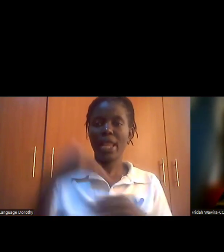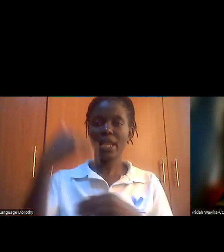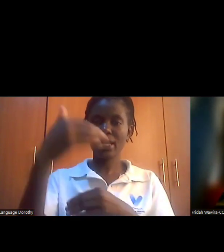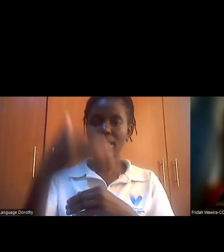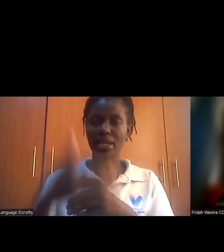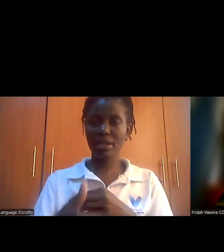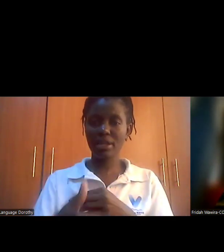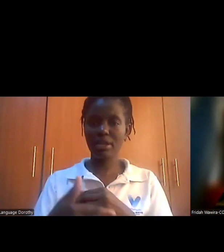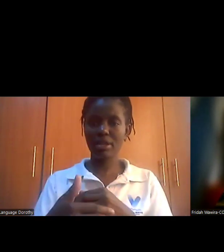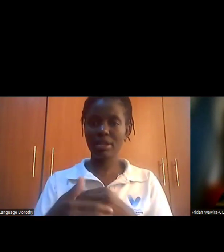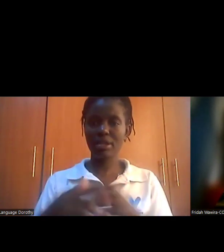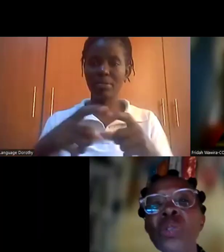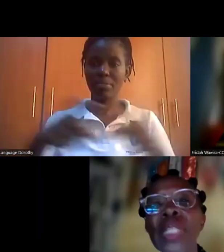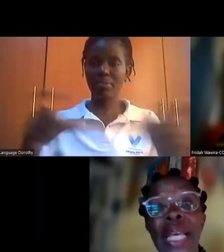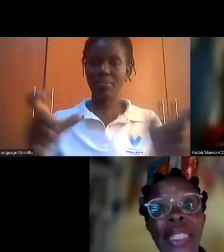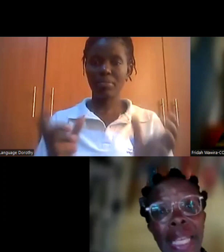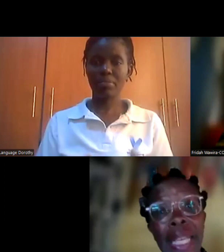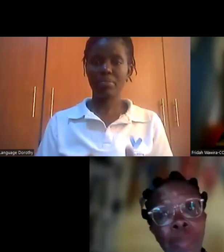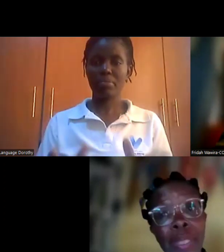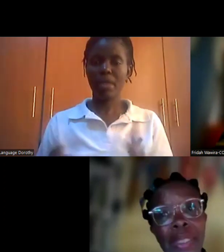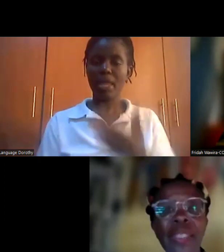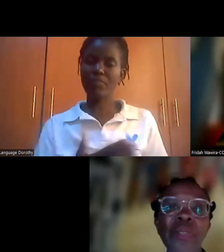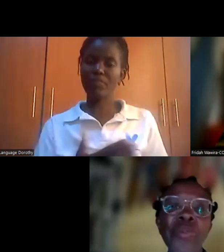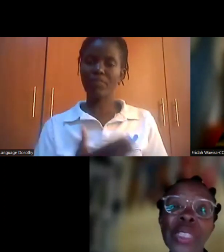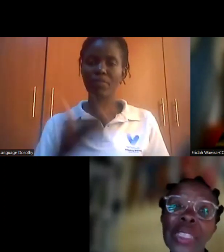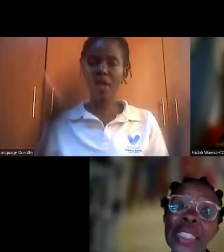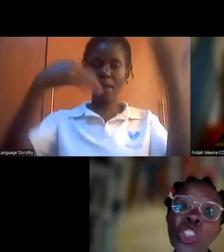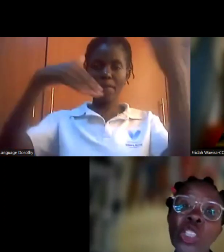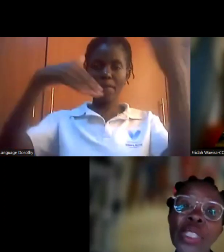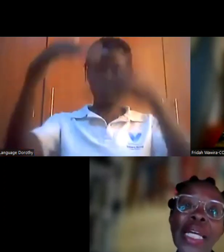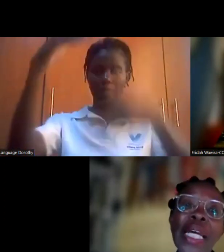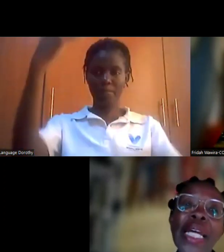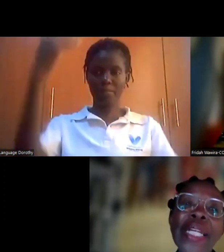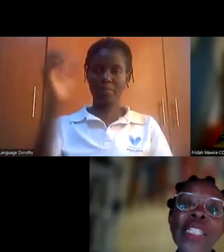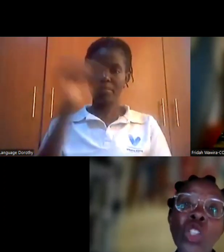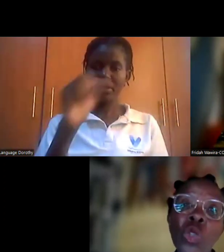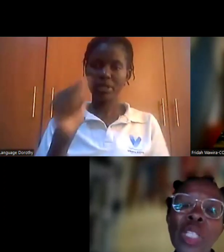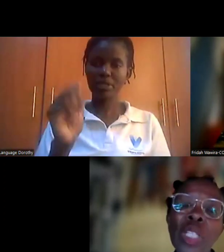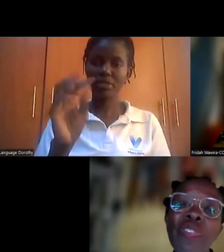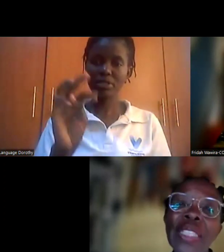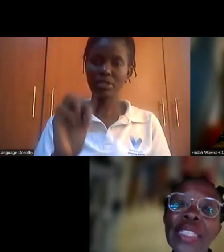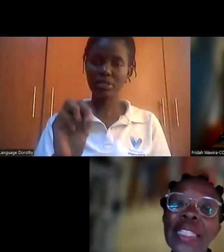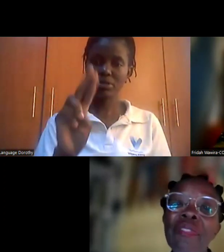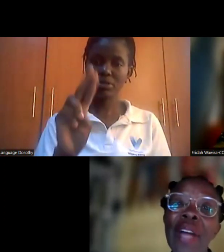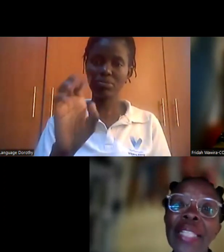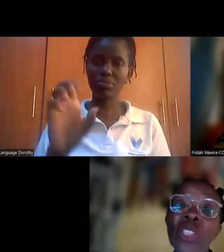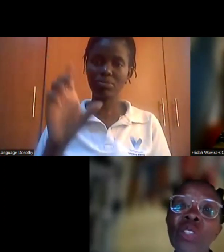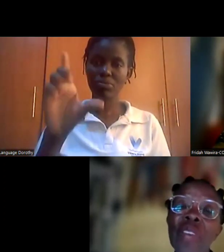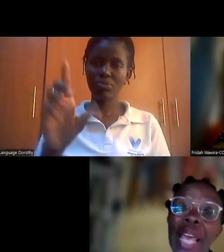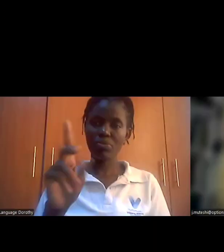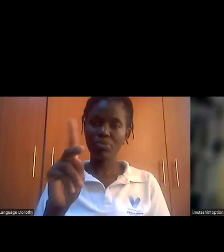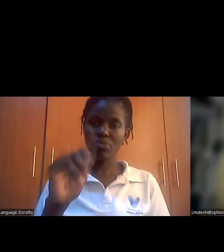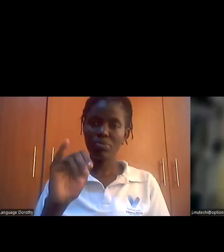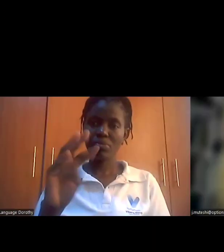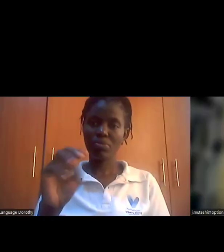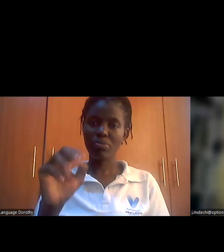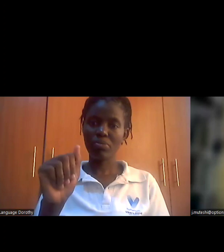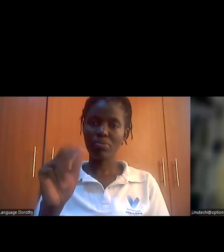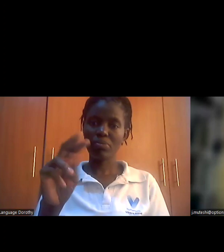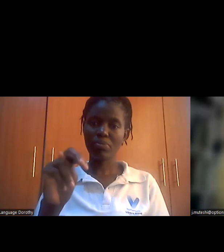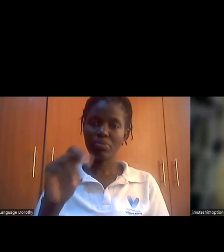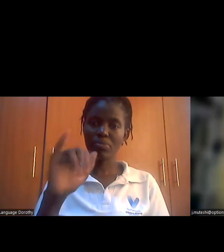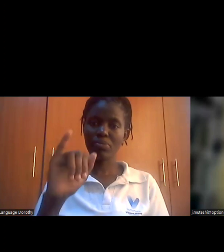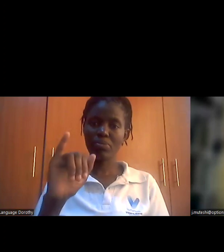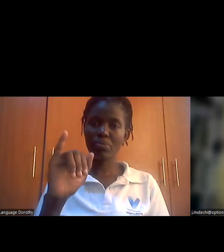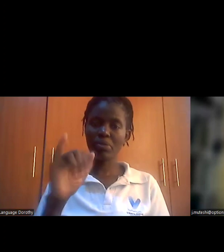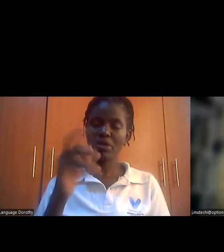invite Professor Samuel Kimani, who's a health expert, researcher, and an associate professor at the Faculty of Health, University